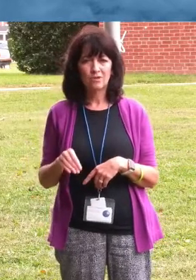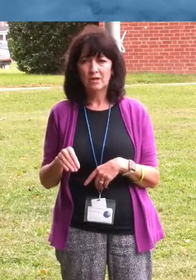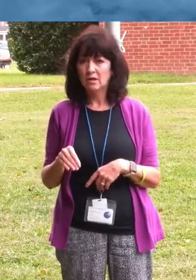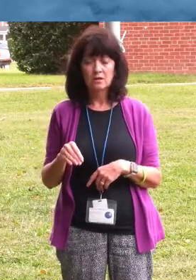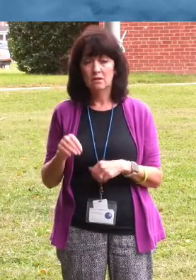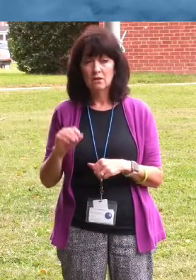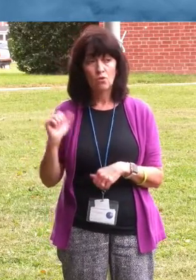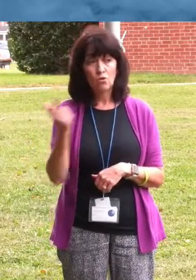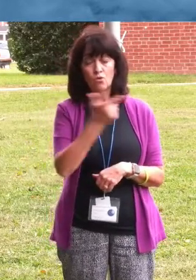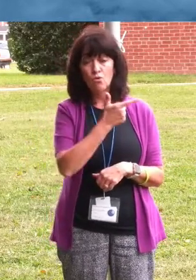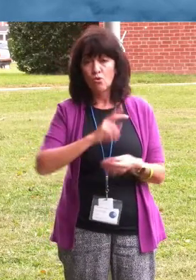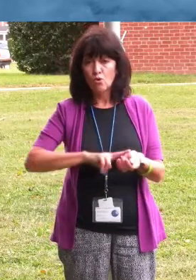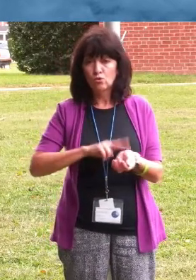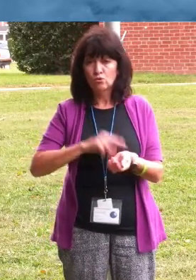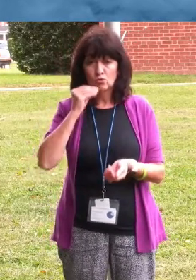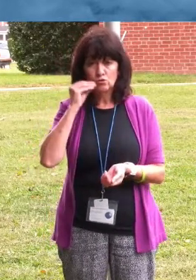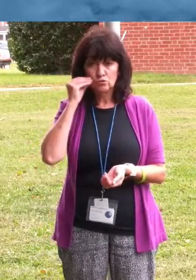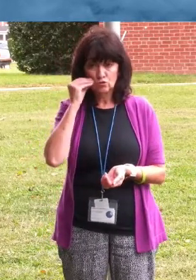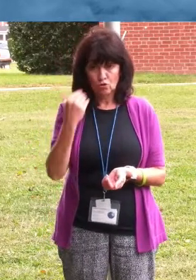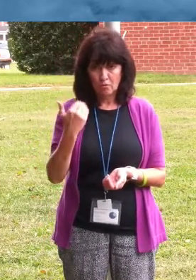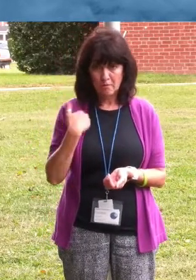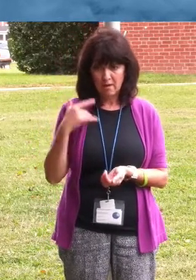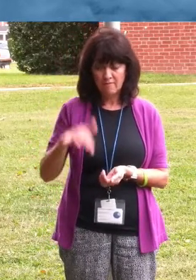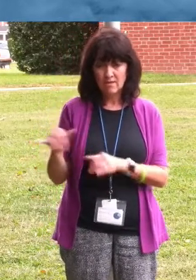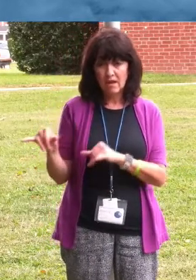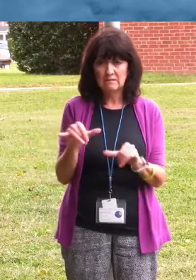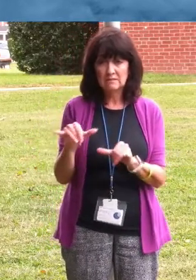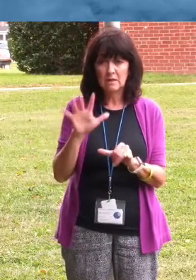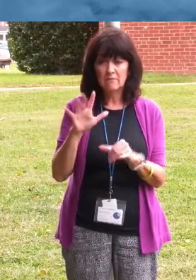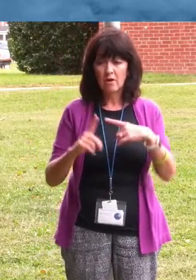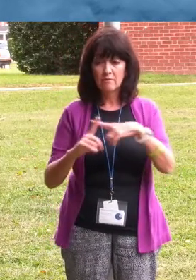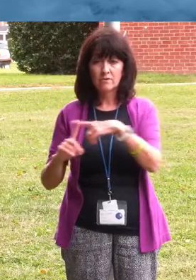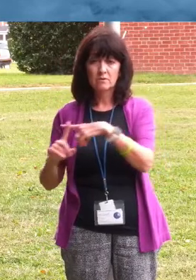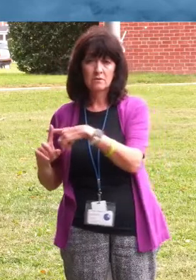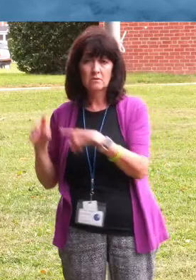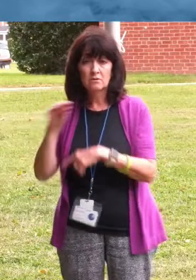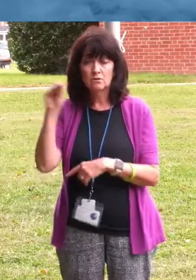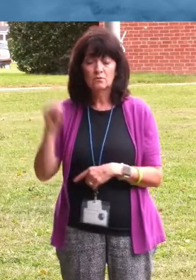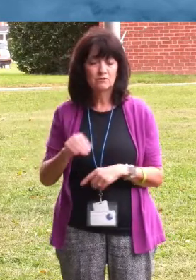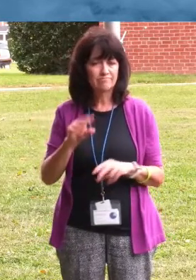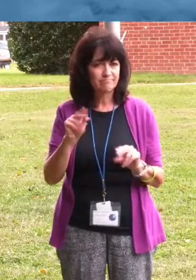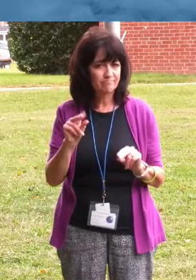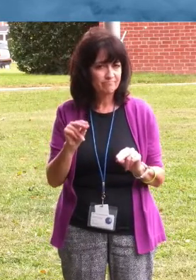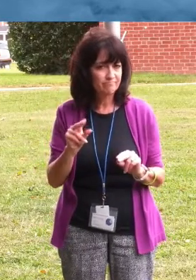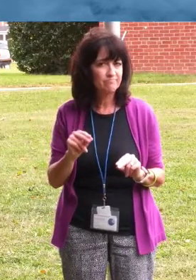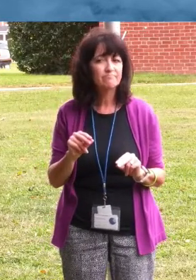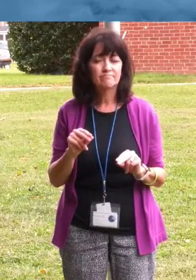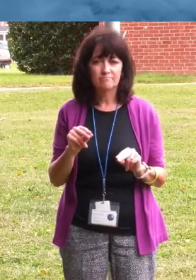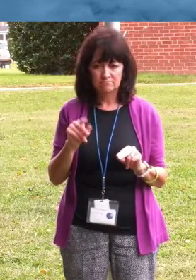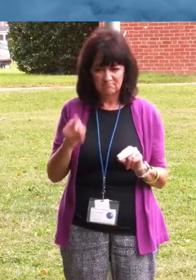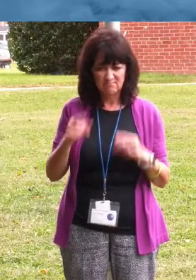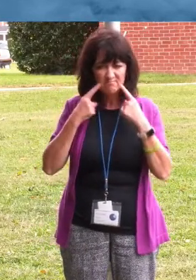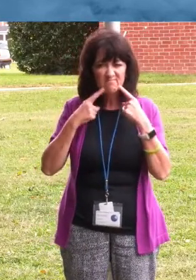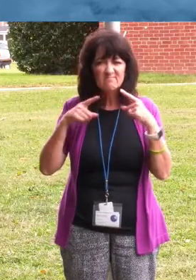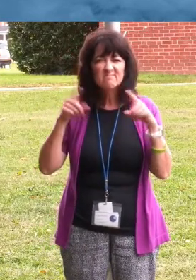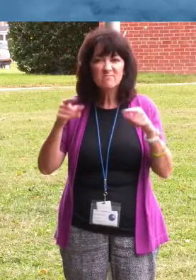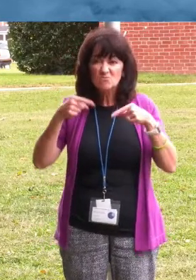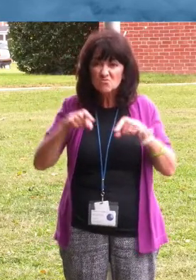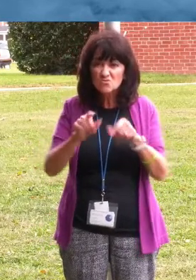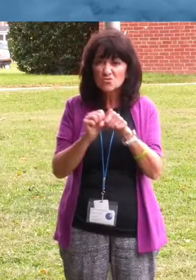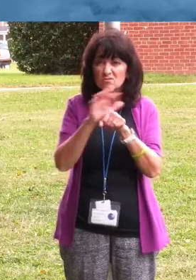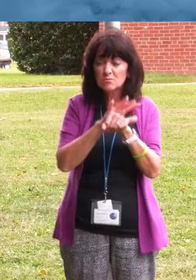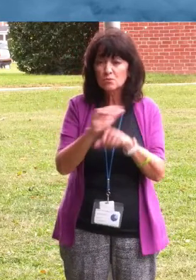care facility in the state can boast. But to do that and achieve such excellence during a pandemic is so worthy